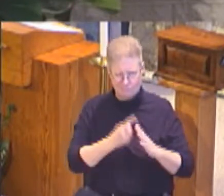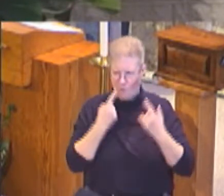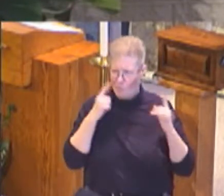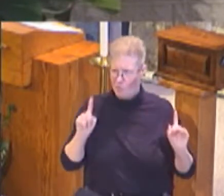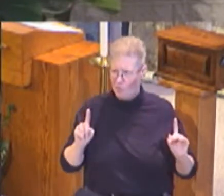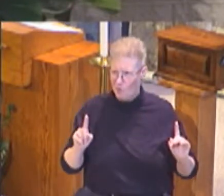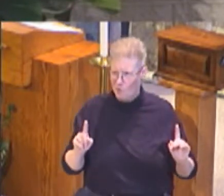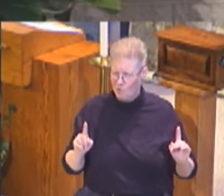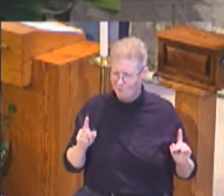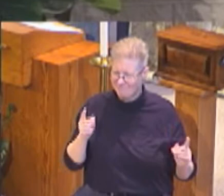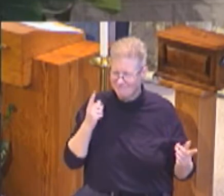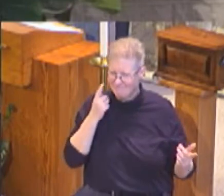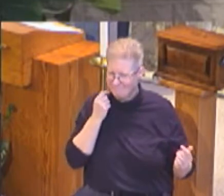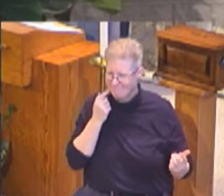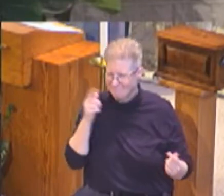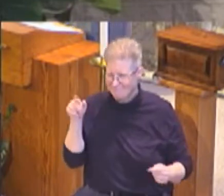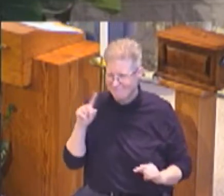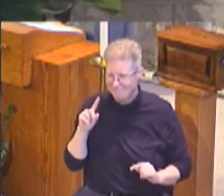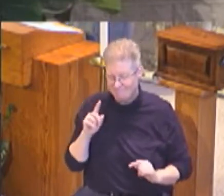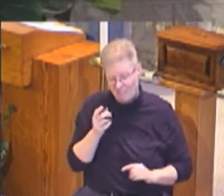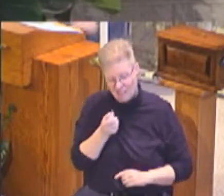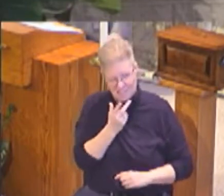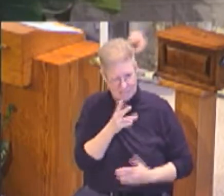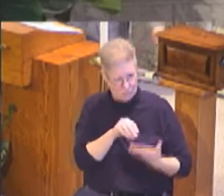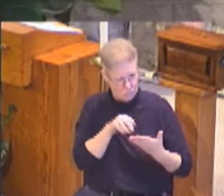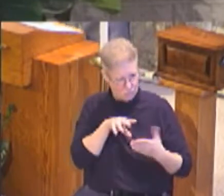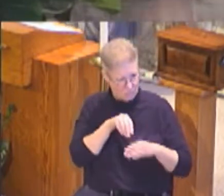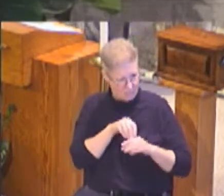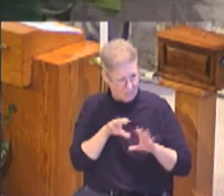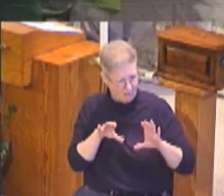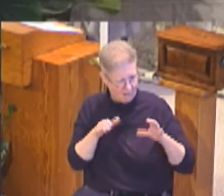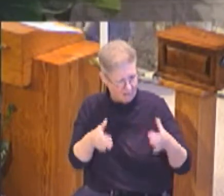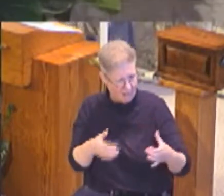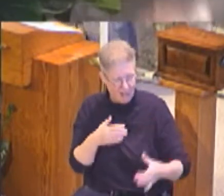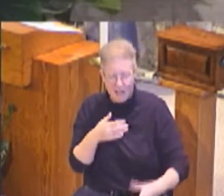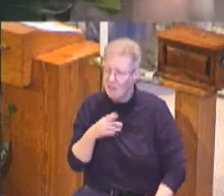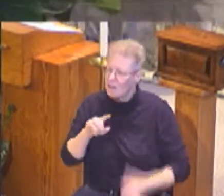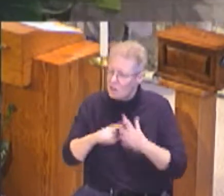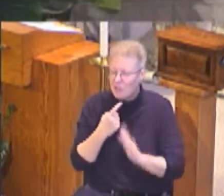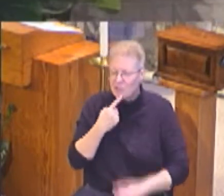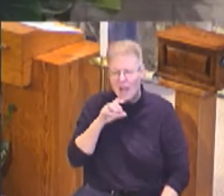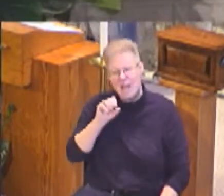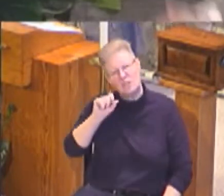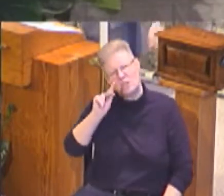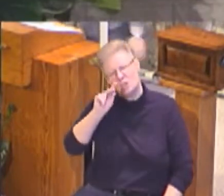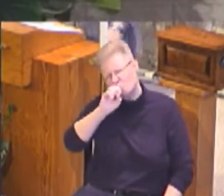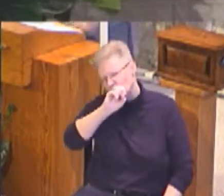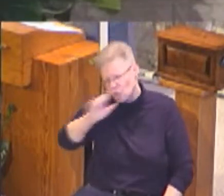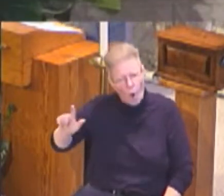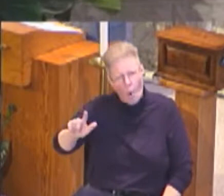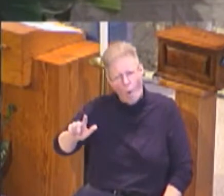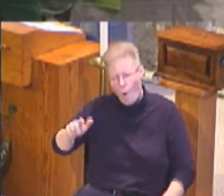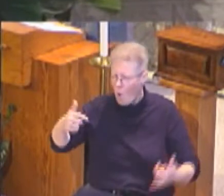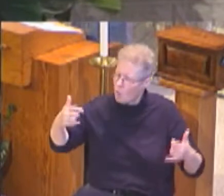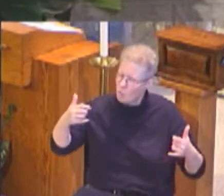And several students in the class started going, "Skol! Skol!"